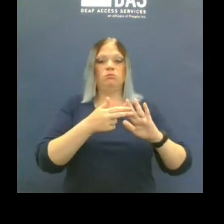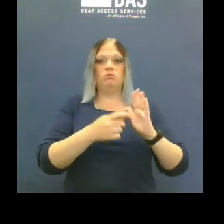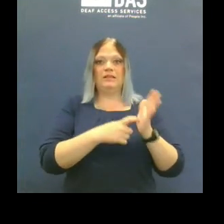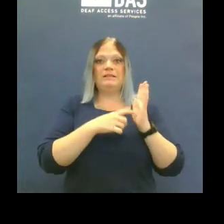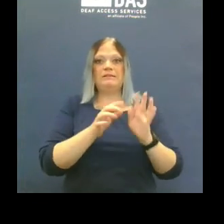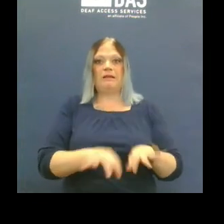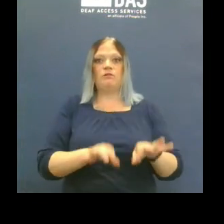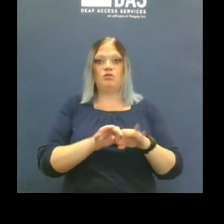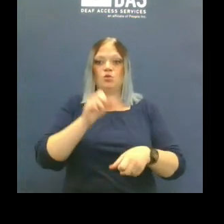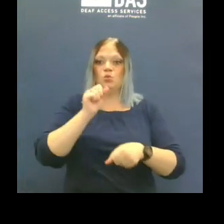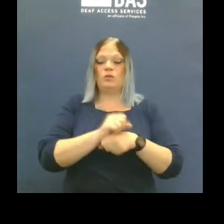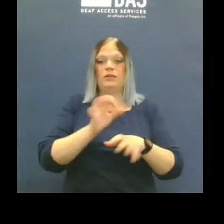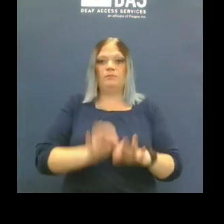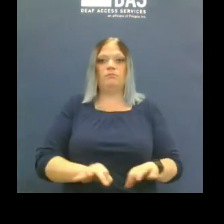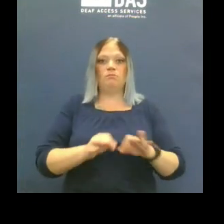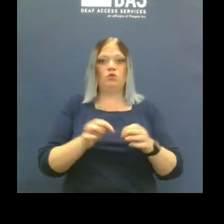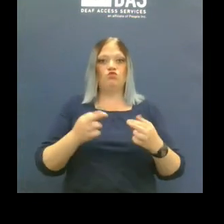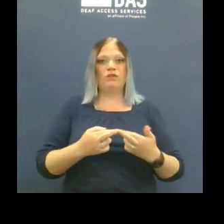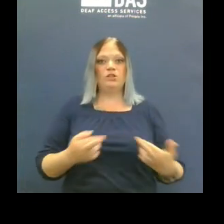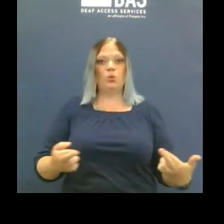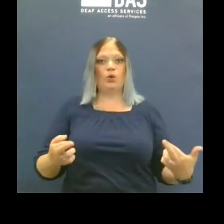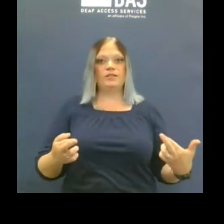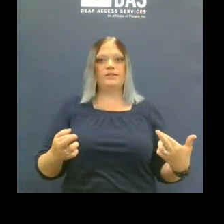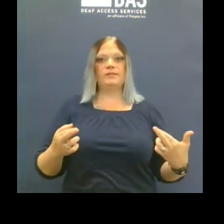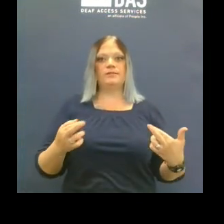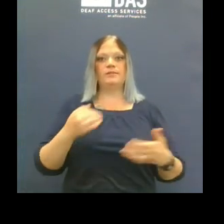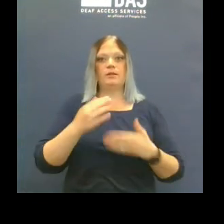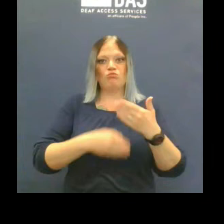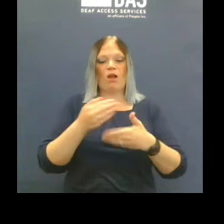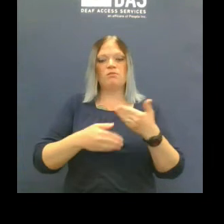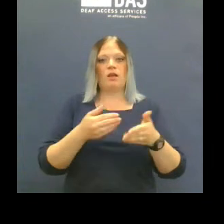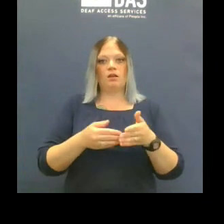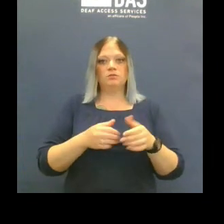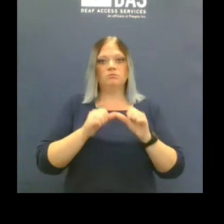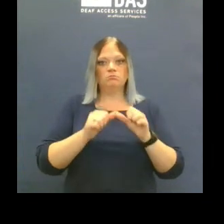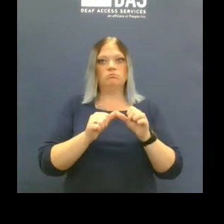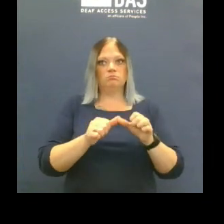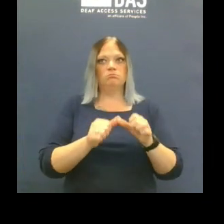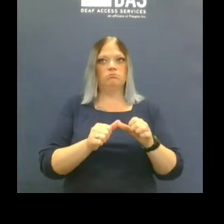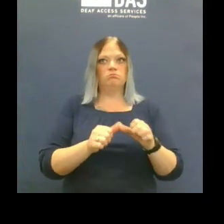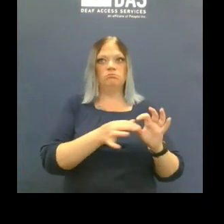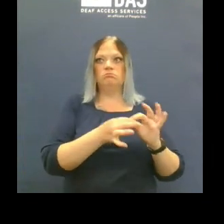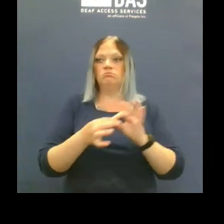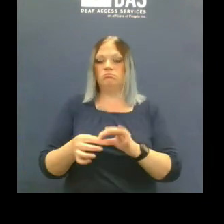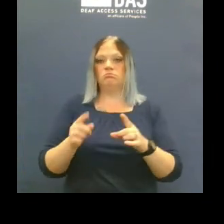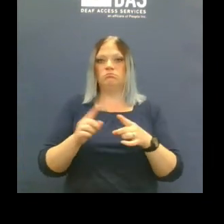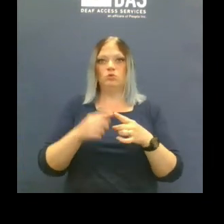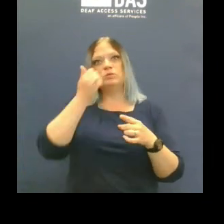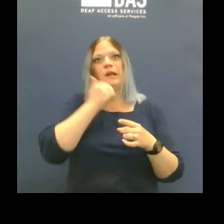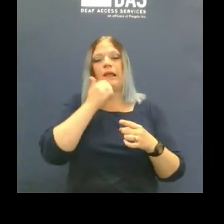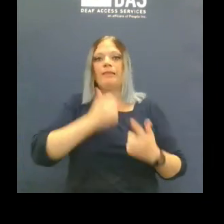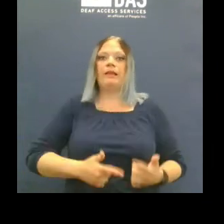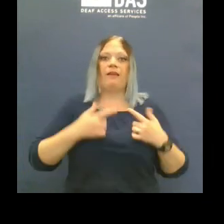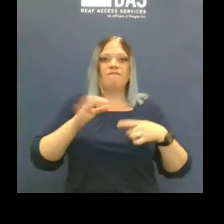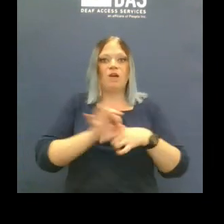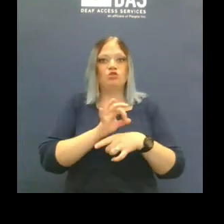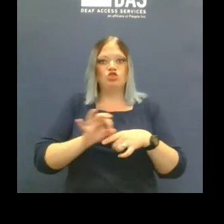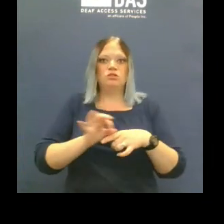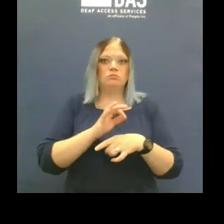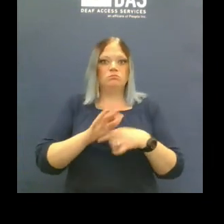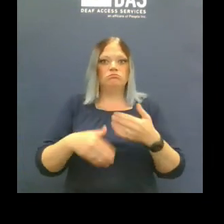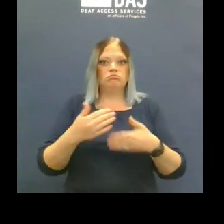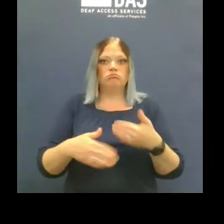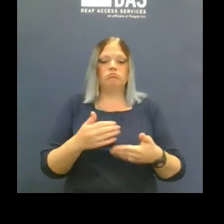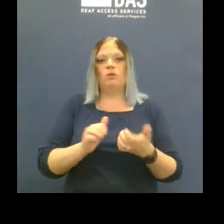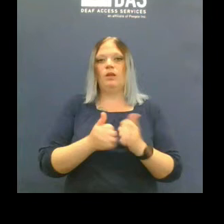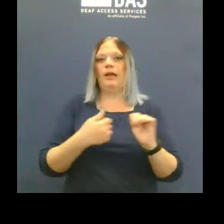the vital resources and process going with regards to just keeping daily life functioning. So